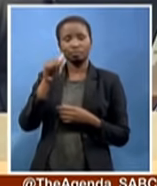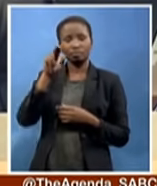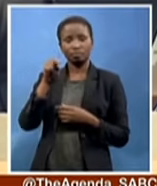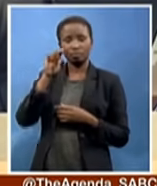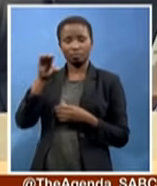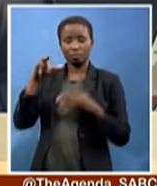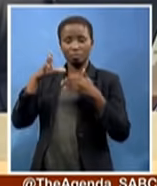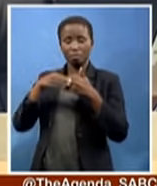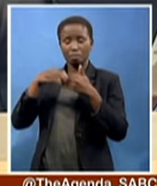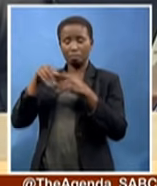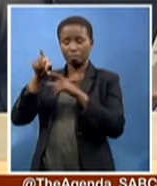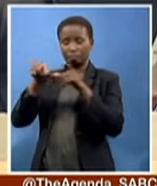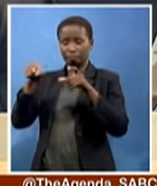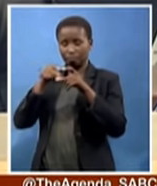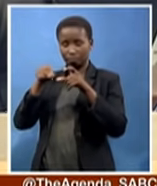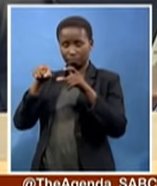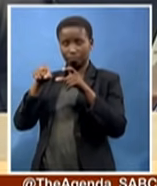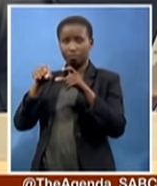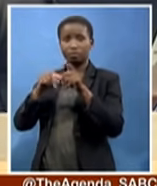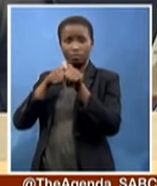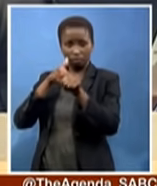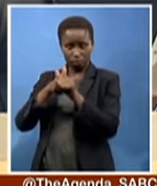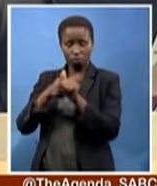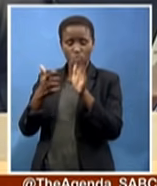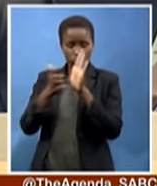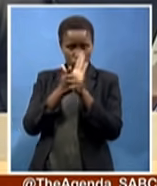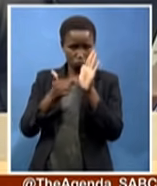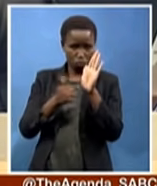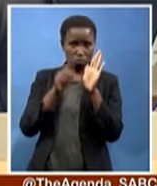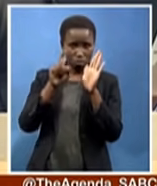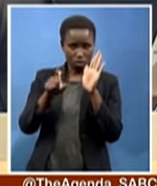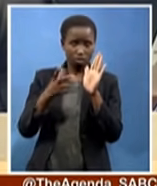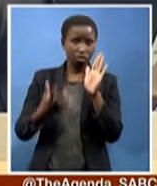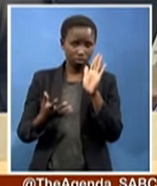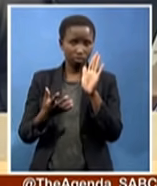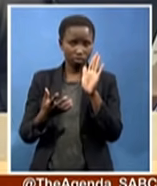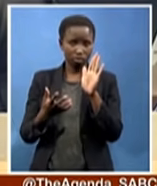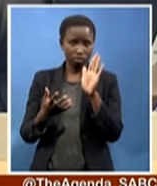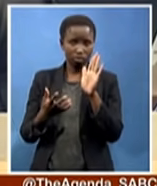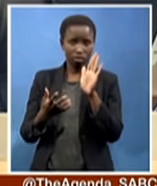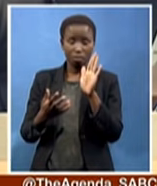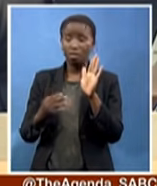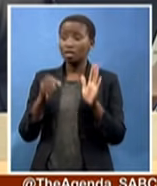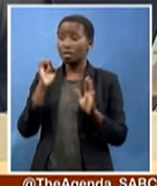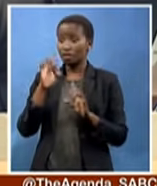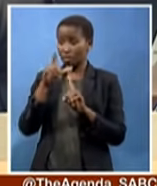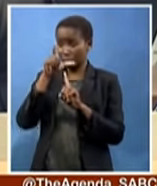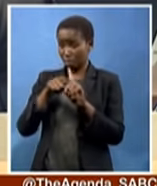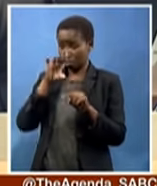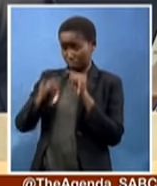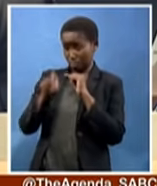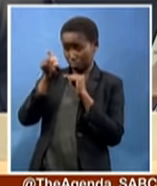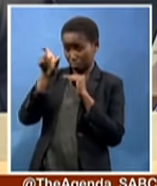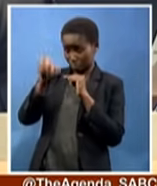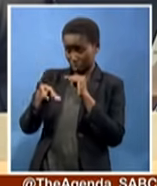agencies to criminally prosecute anyone guilty of corruption. And further, it said